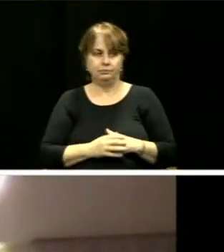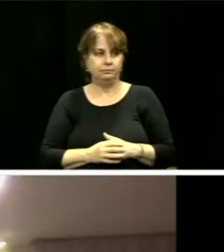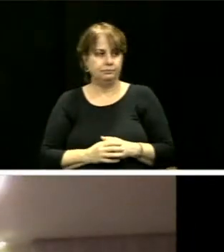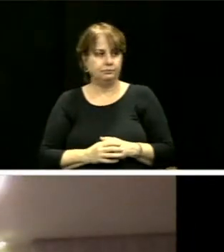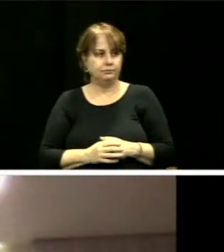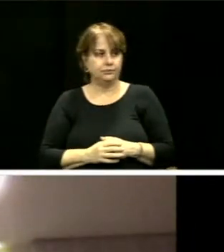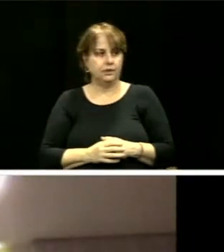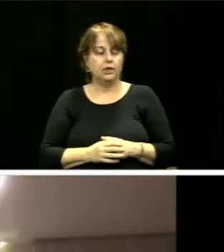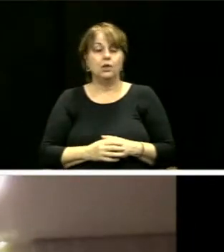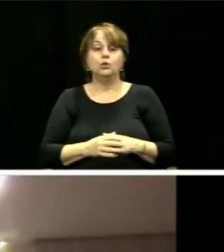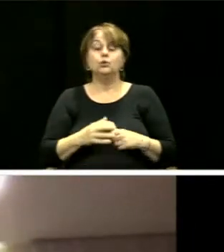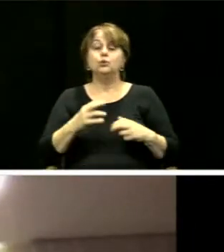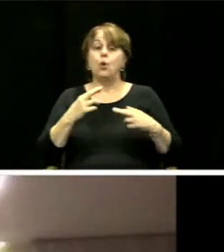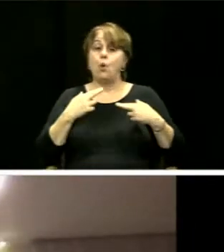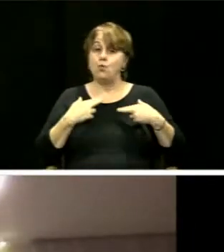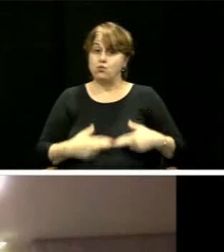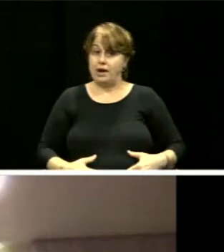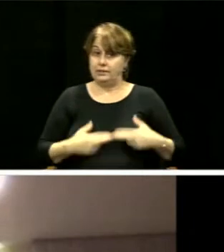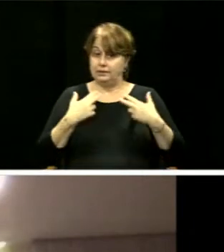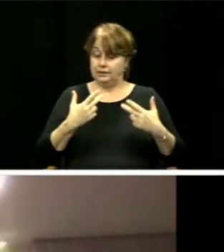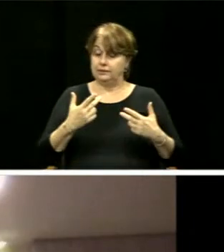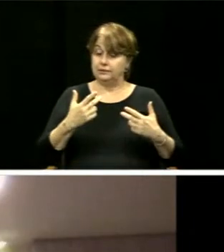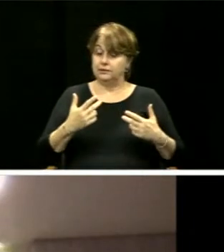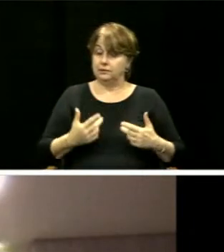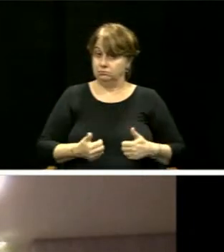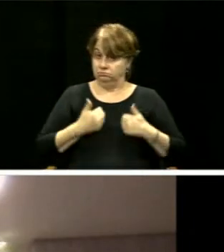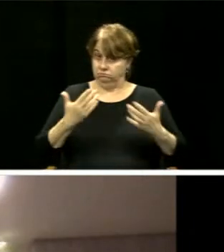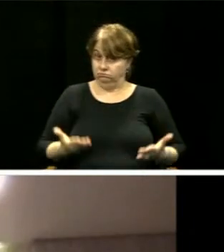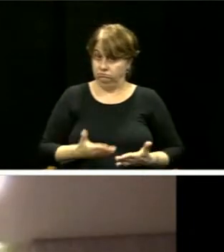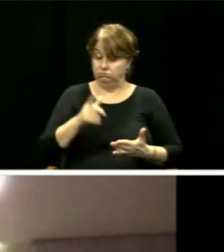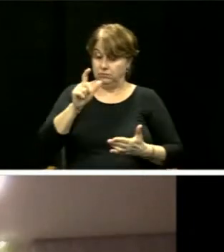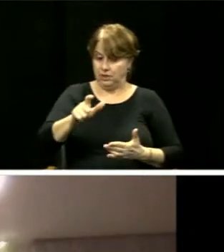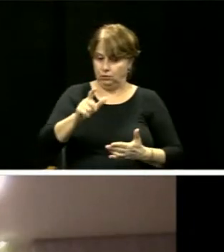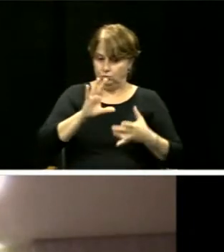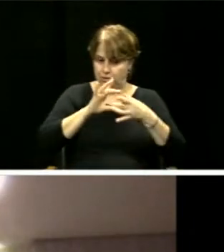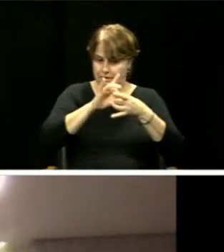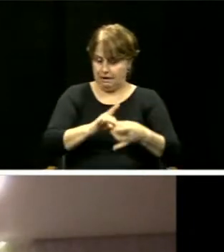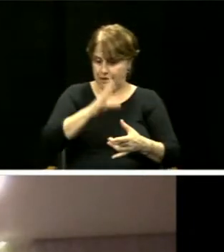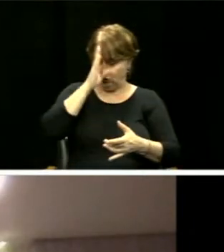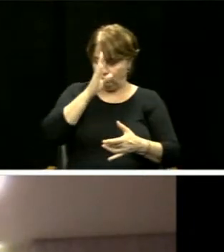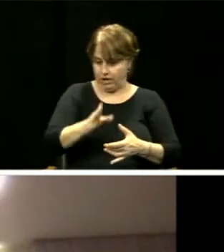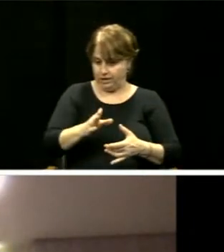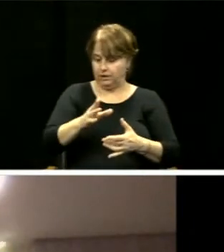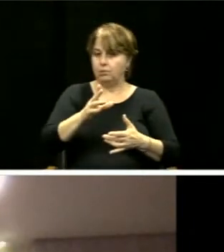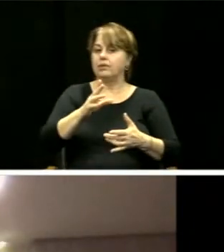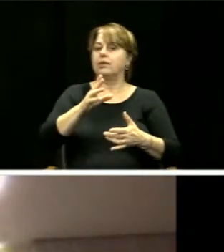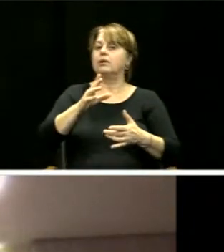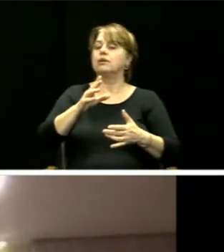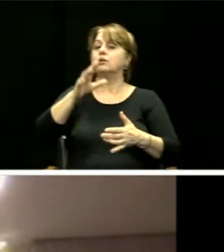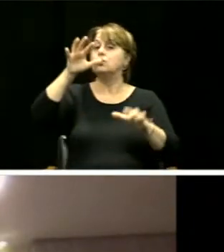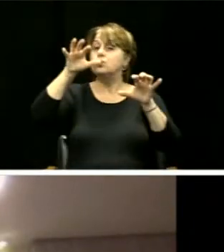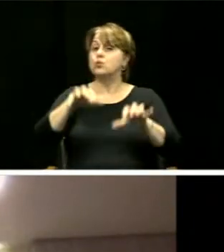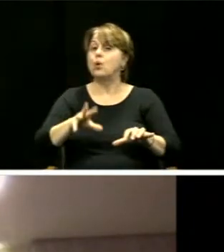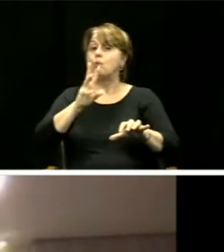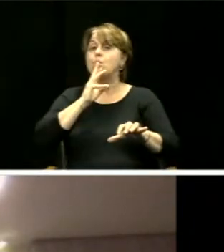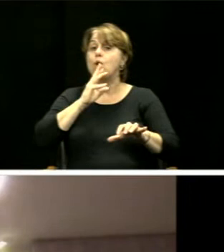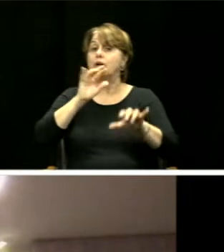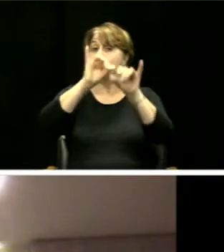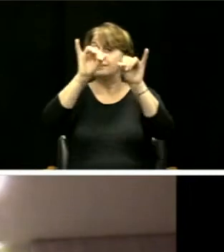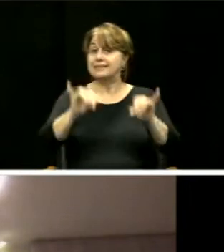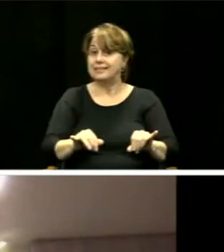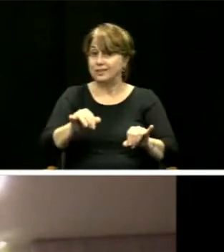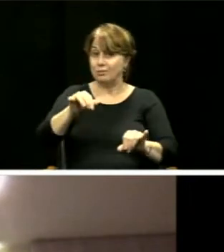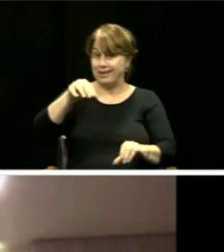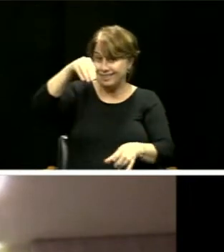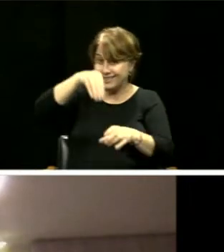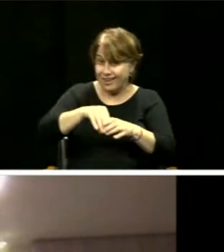The residents need to connect directly to the stormwater system, which is in their street, but they're having a